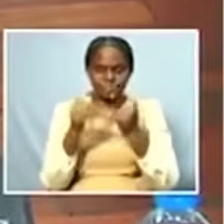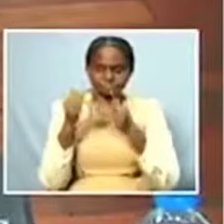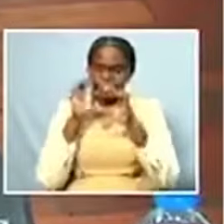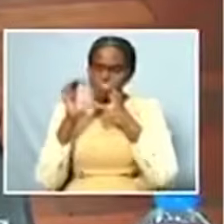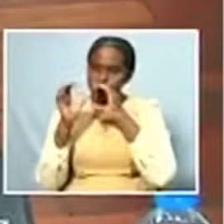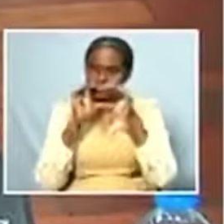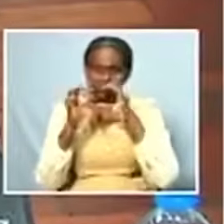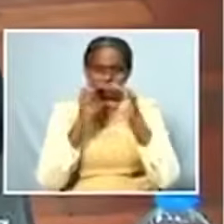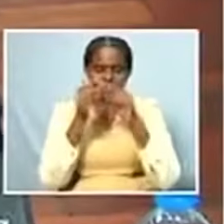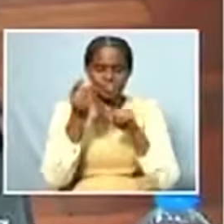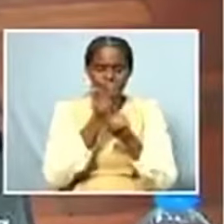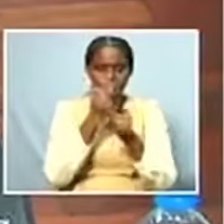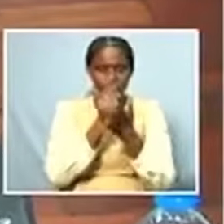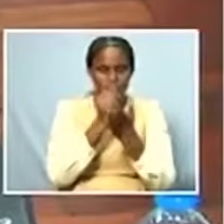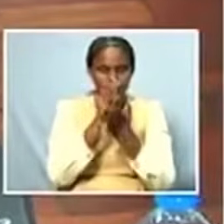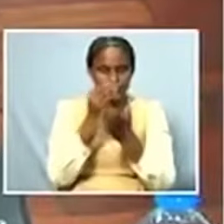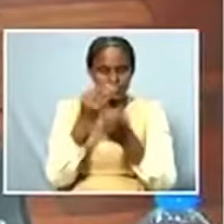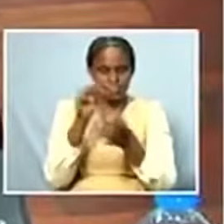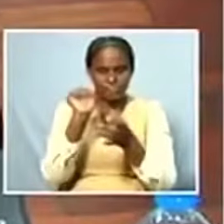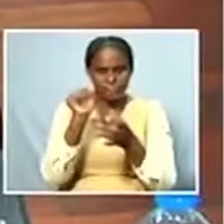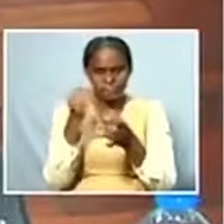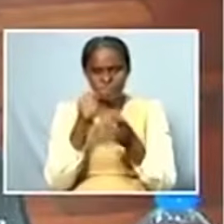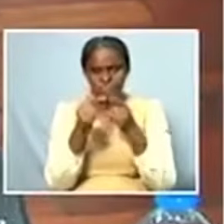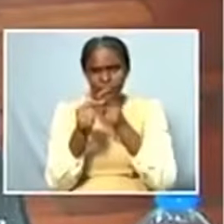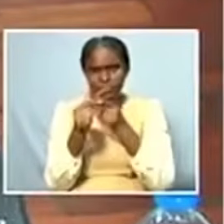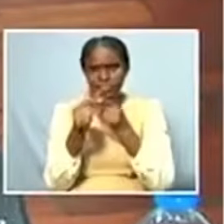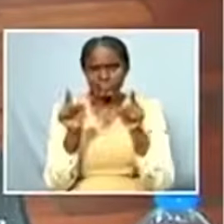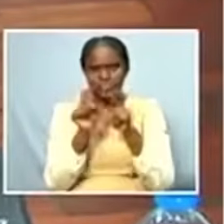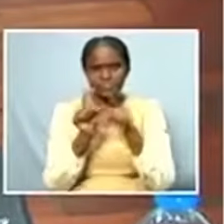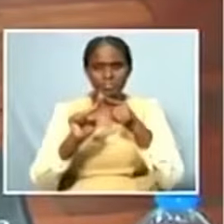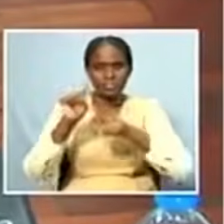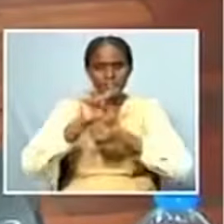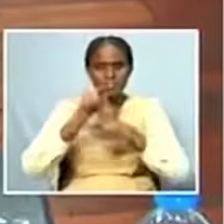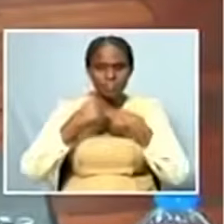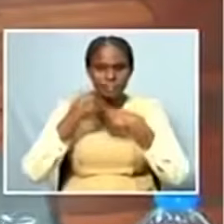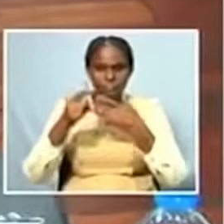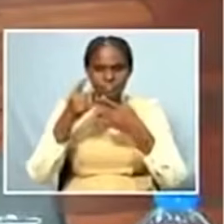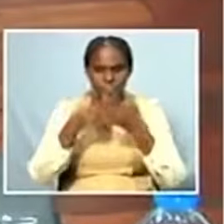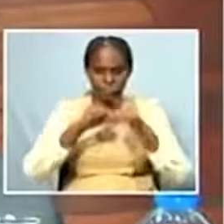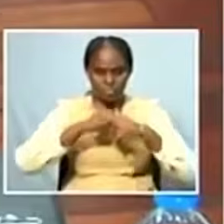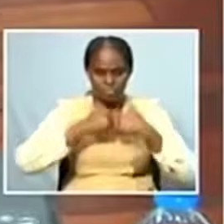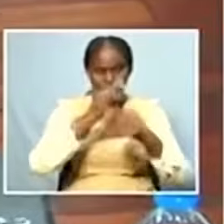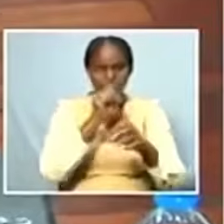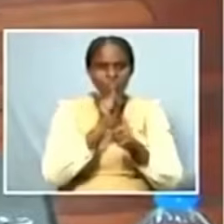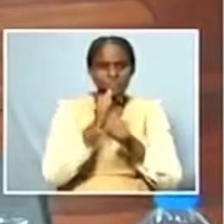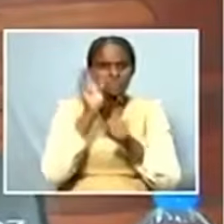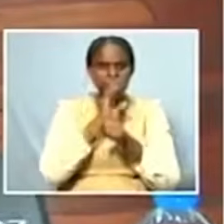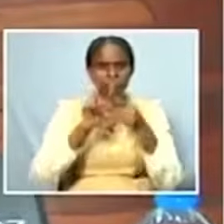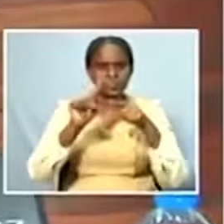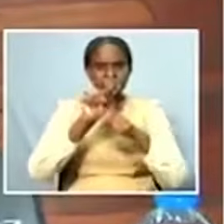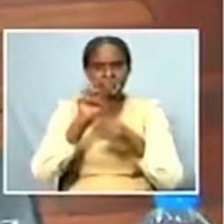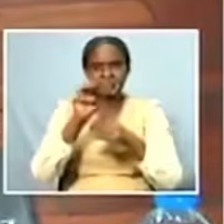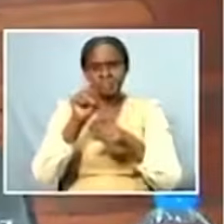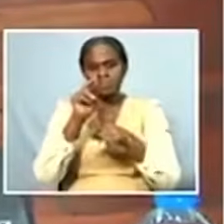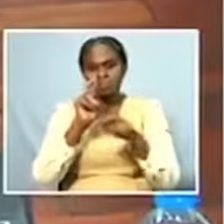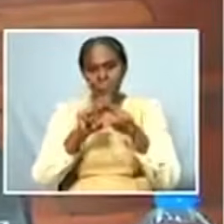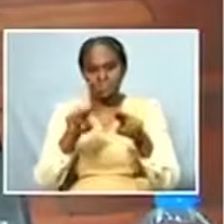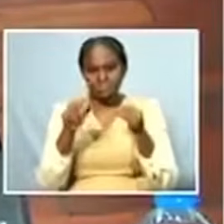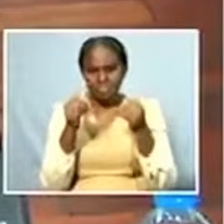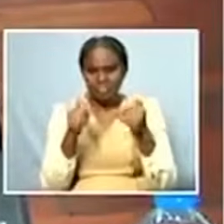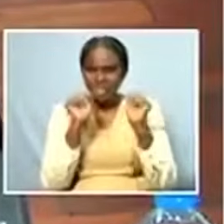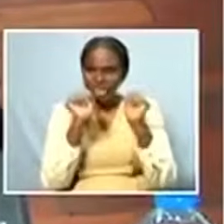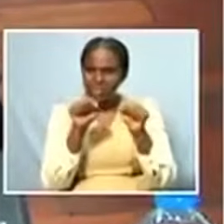communication from the Office of Attorney General is today, you are saying you have received it today. Mr. Chairman, is it